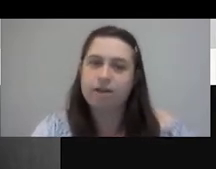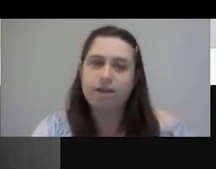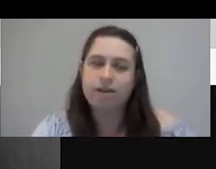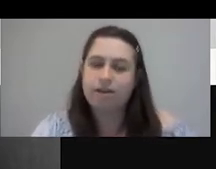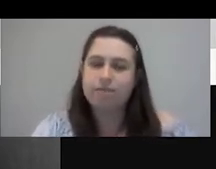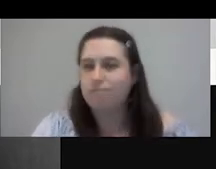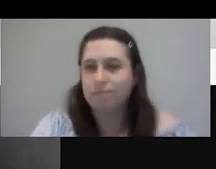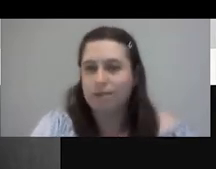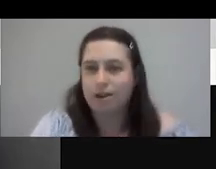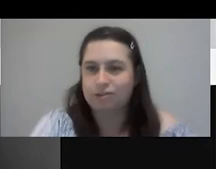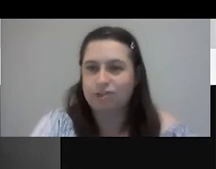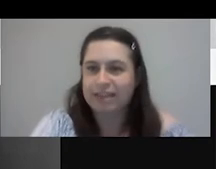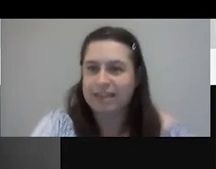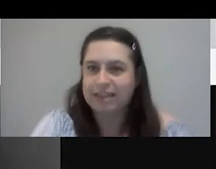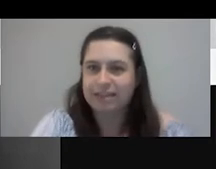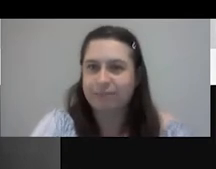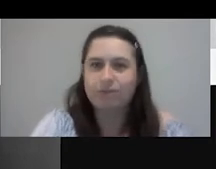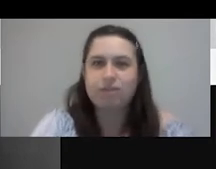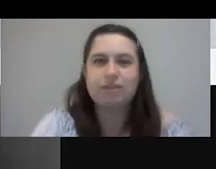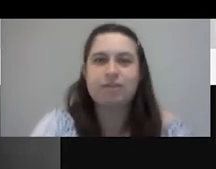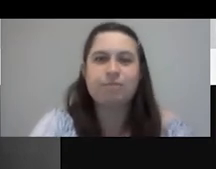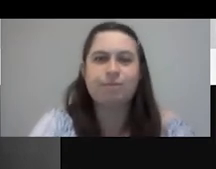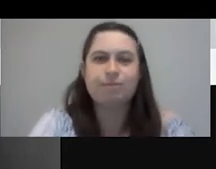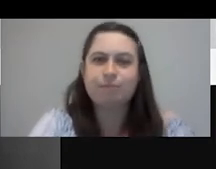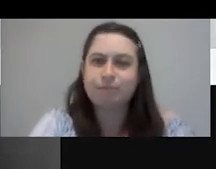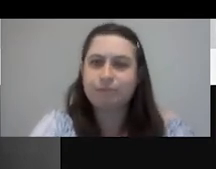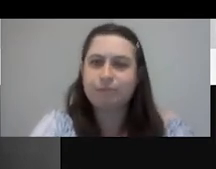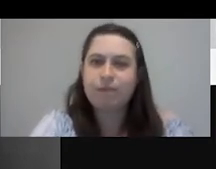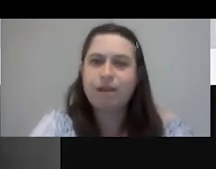work 100 years later. It's incredible.